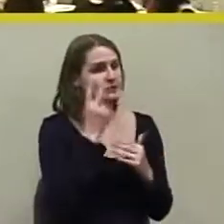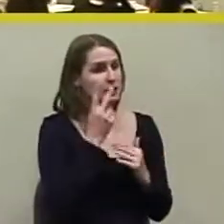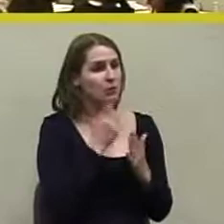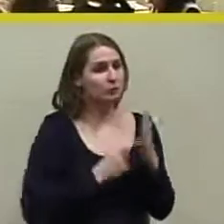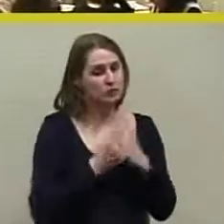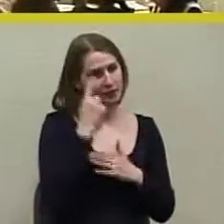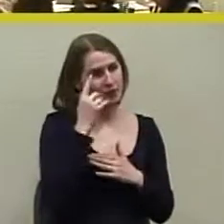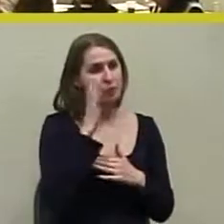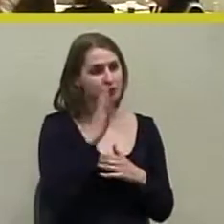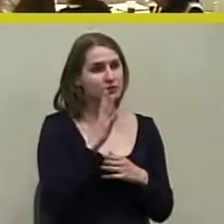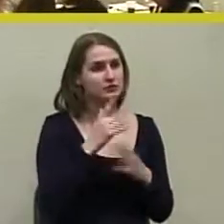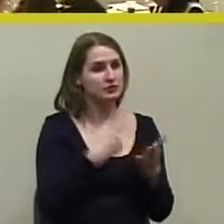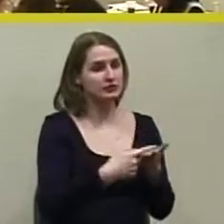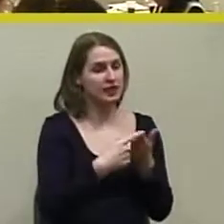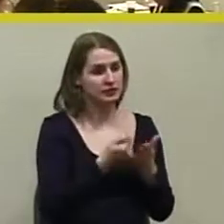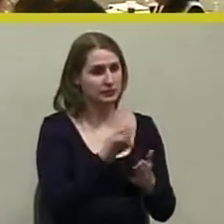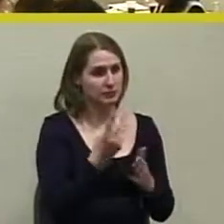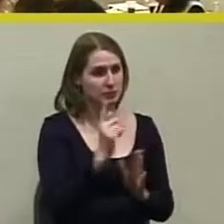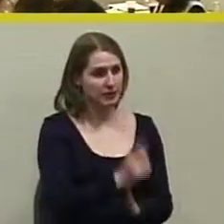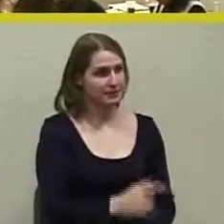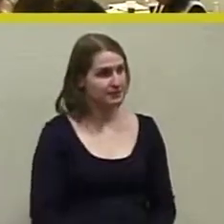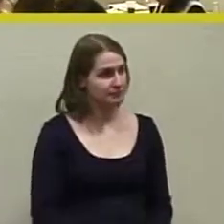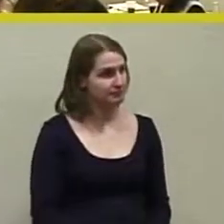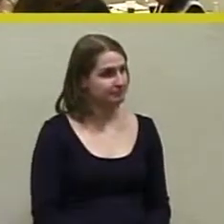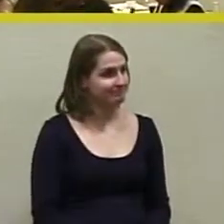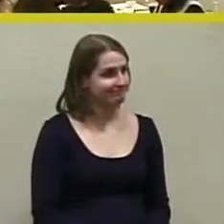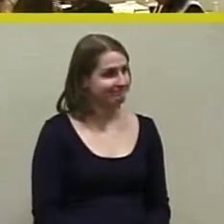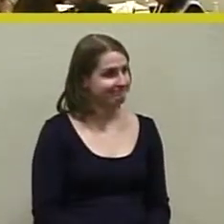just talk about it in a few minutes.